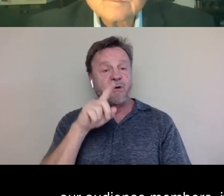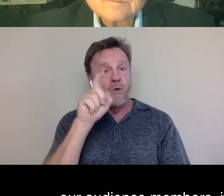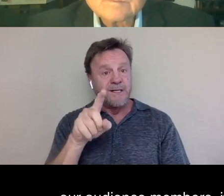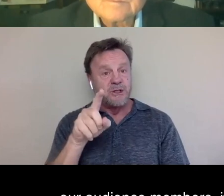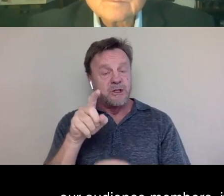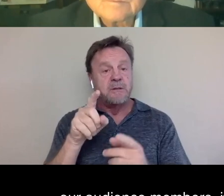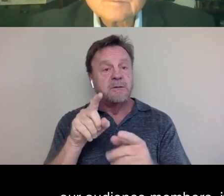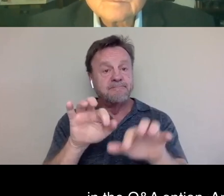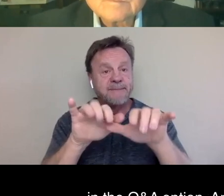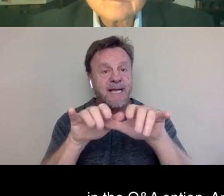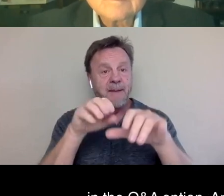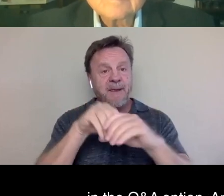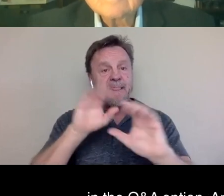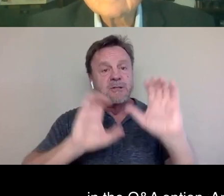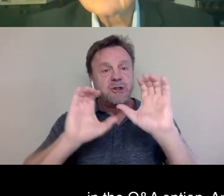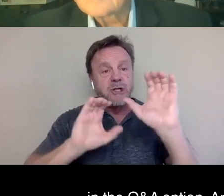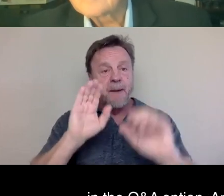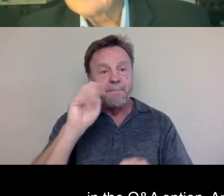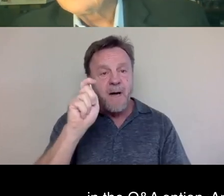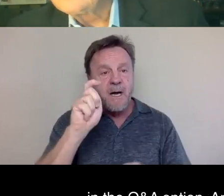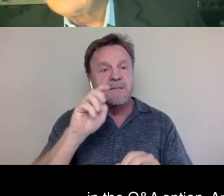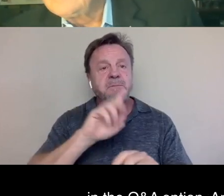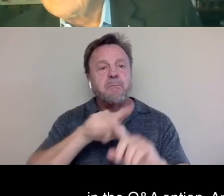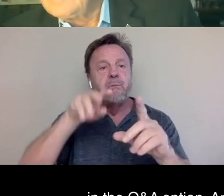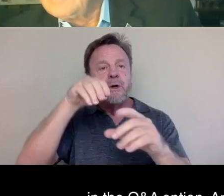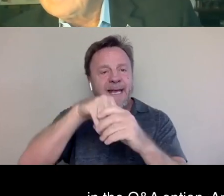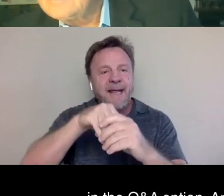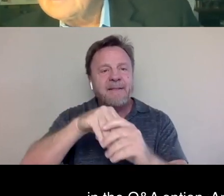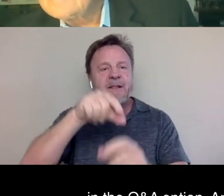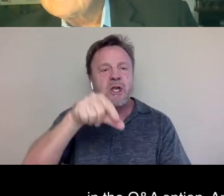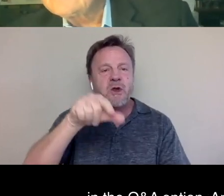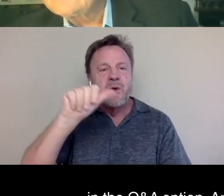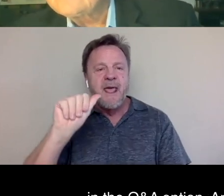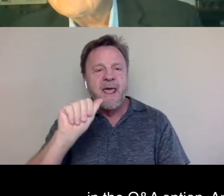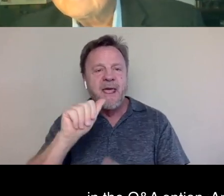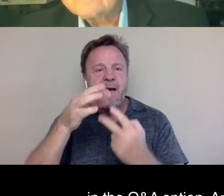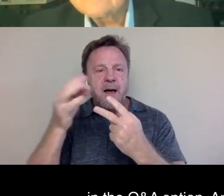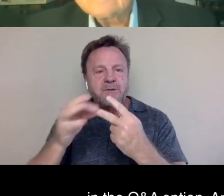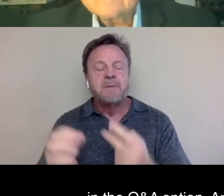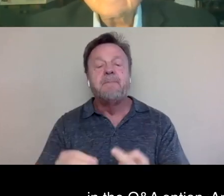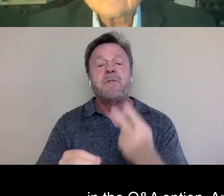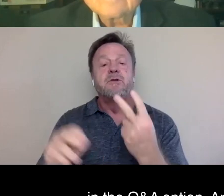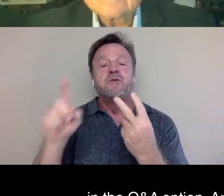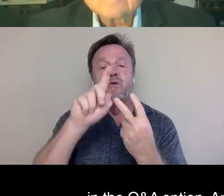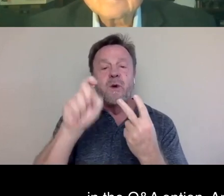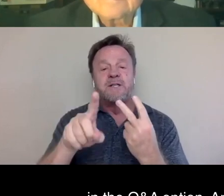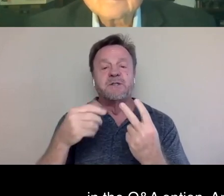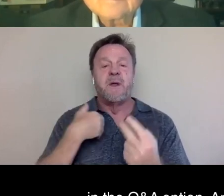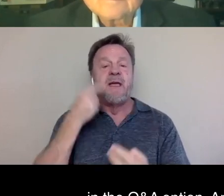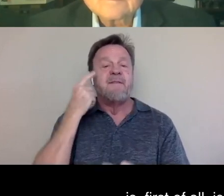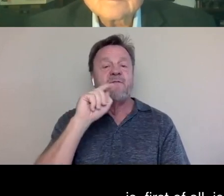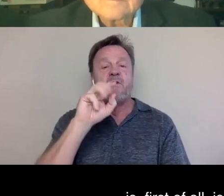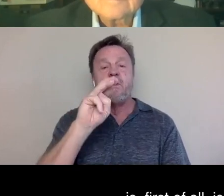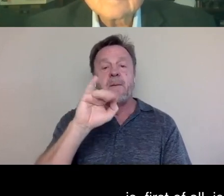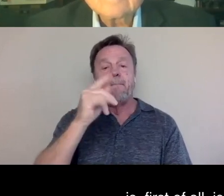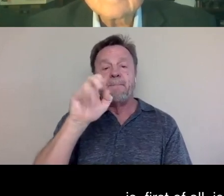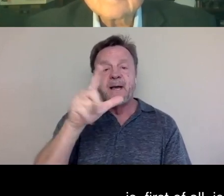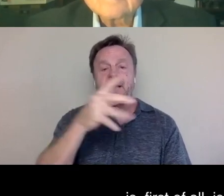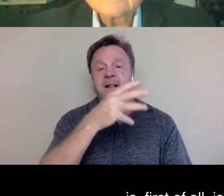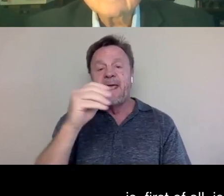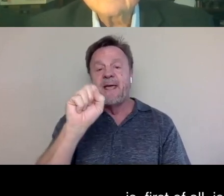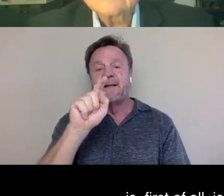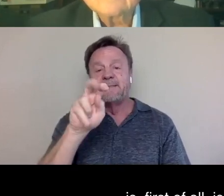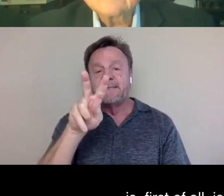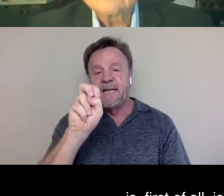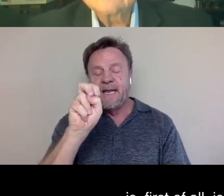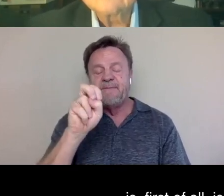type it away in the chat box, put in the Q&A option. And so the two questions that we have for Michael and for Steve is, first of